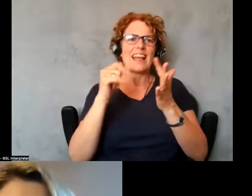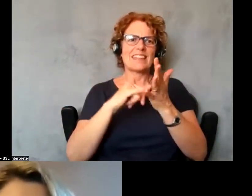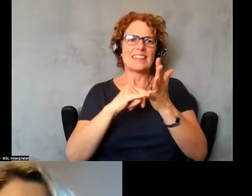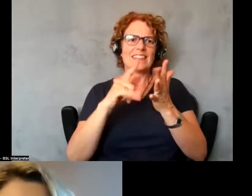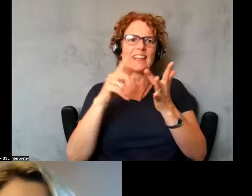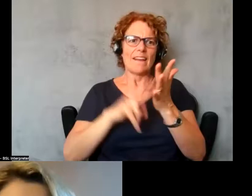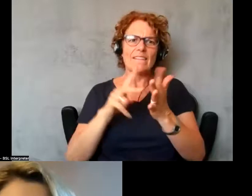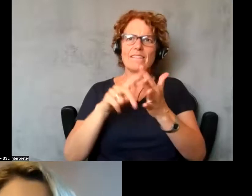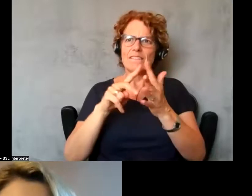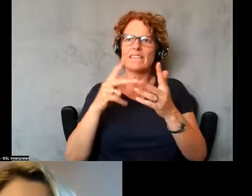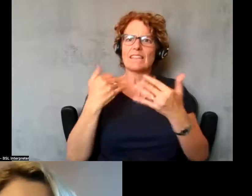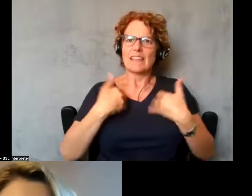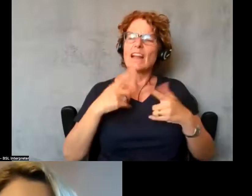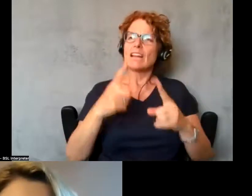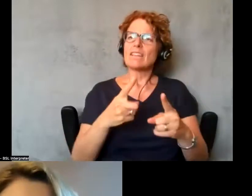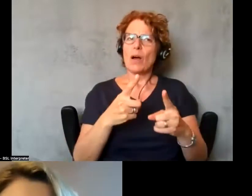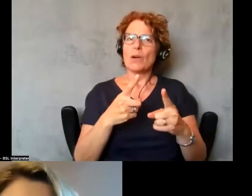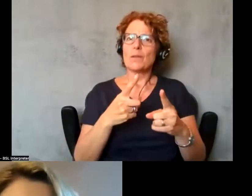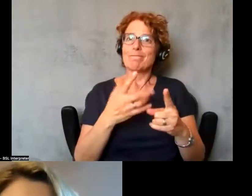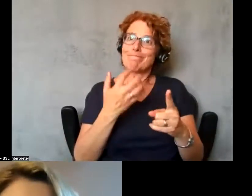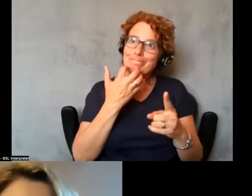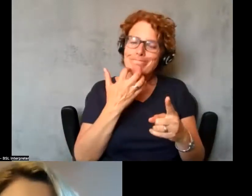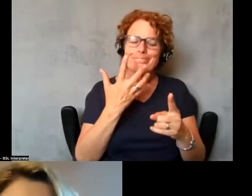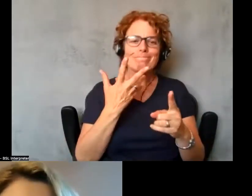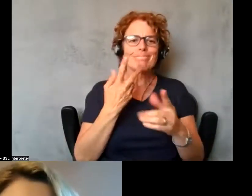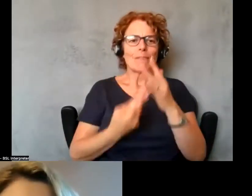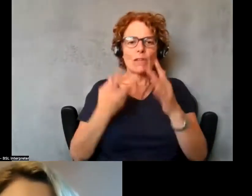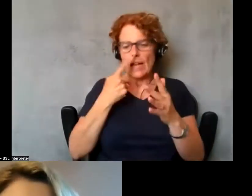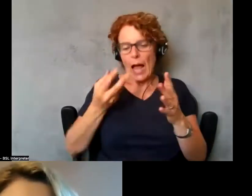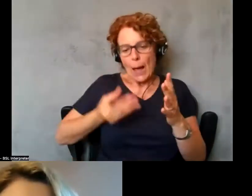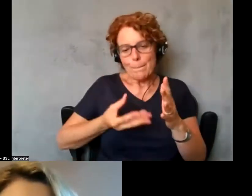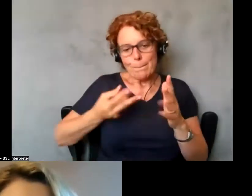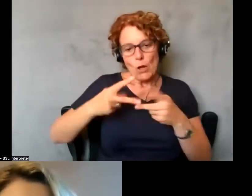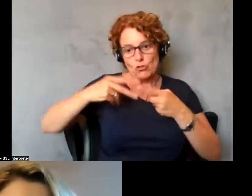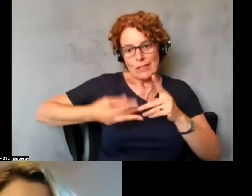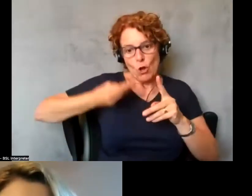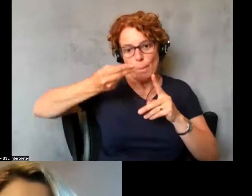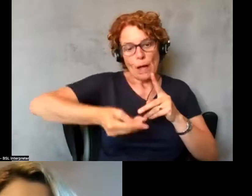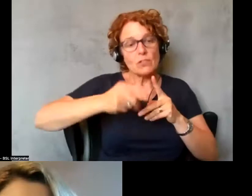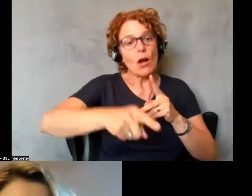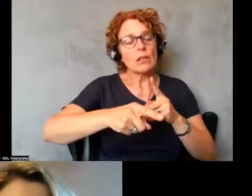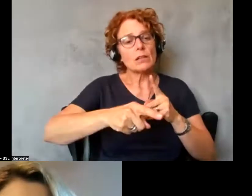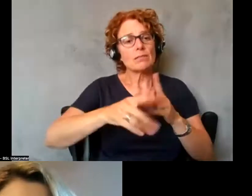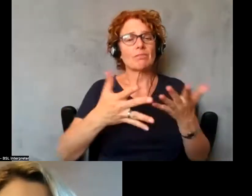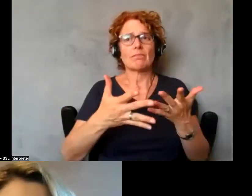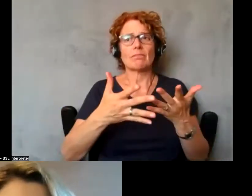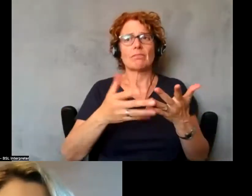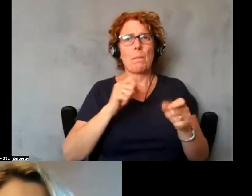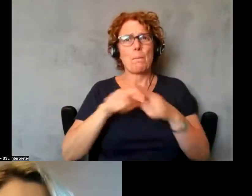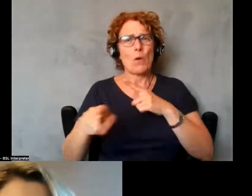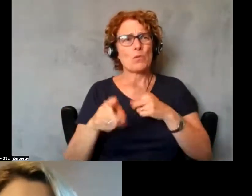you've got no choice. An individual will pass a bad copy of the gene. But, in most cases,